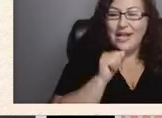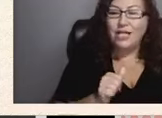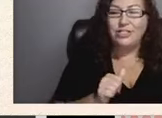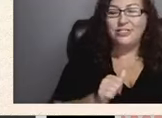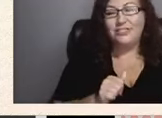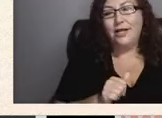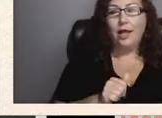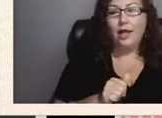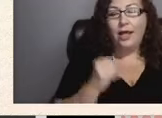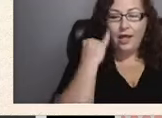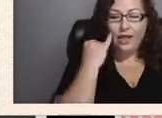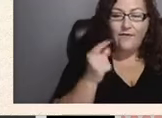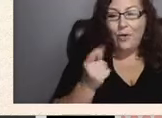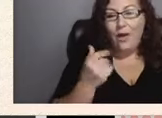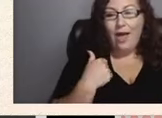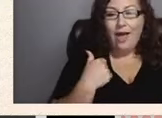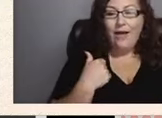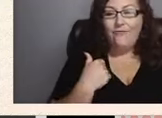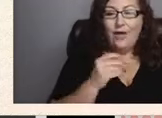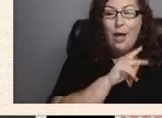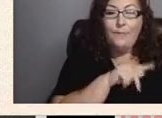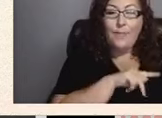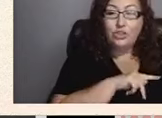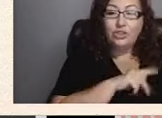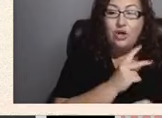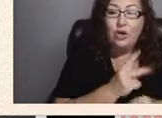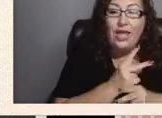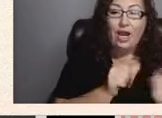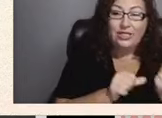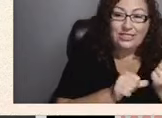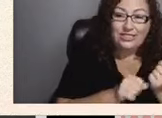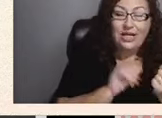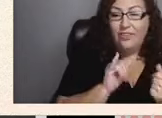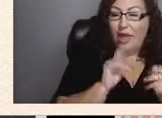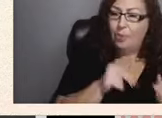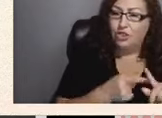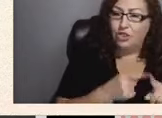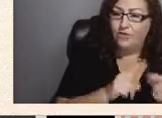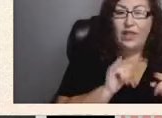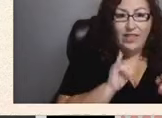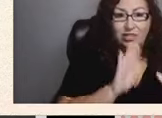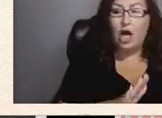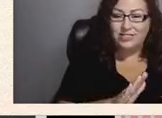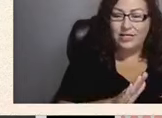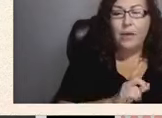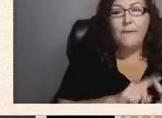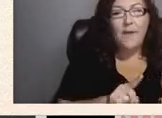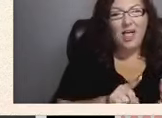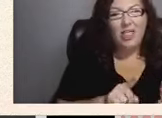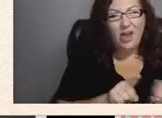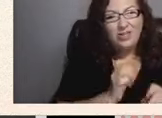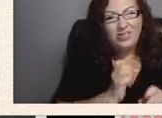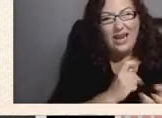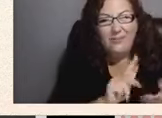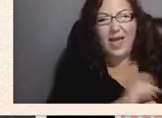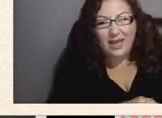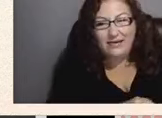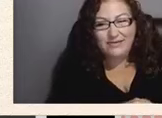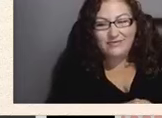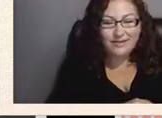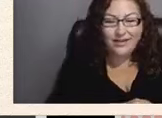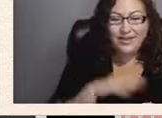if you have a personal care assistant and that person is your friend, that's awesome, but they're also getting paid. And